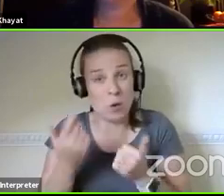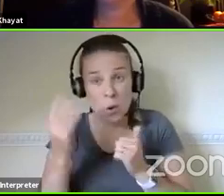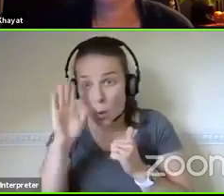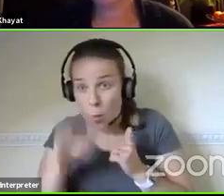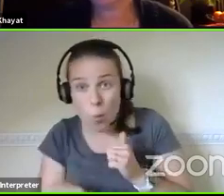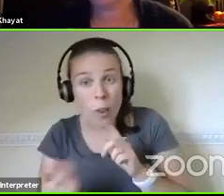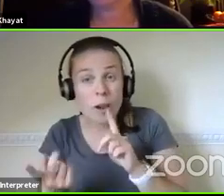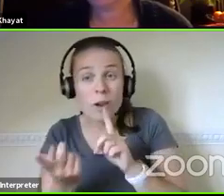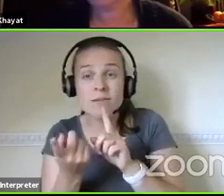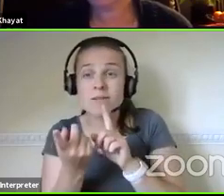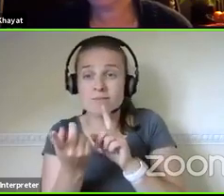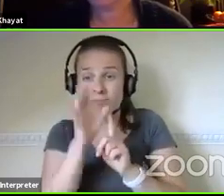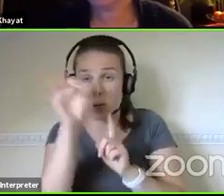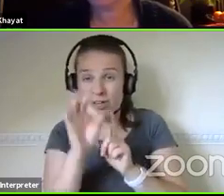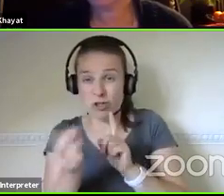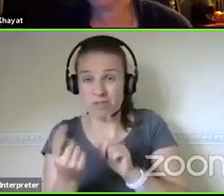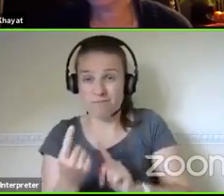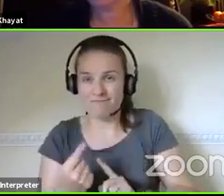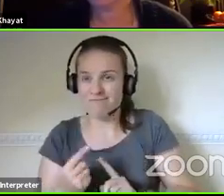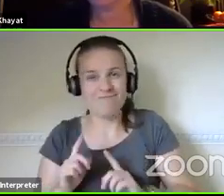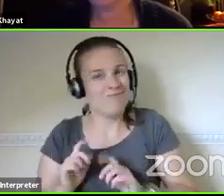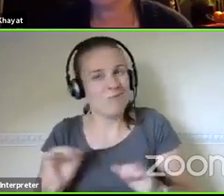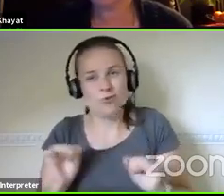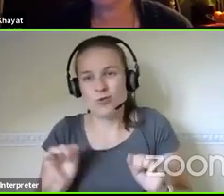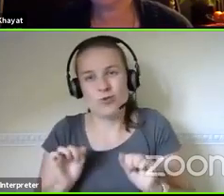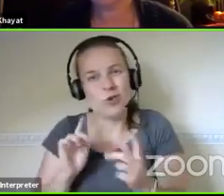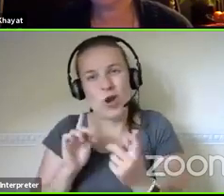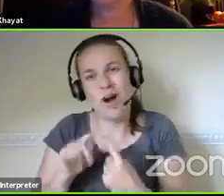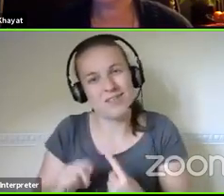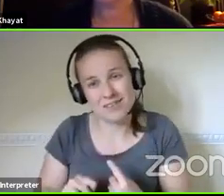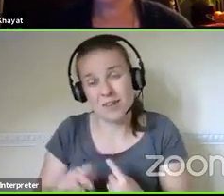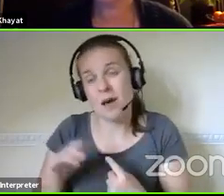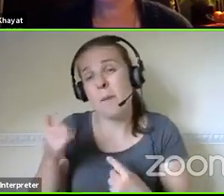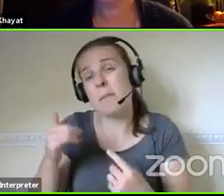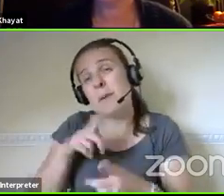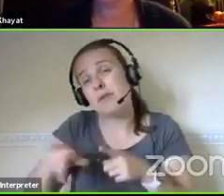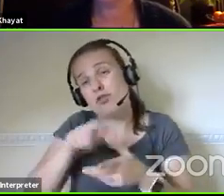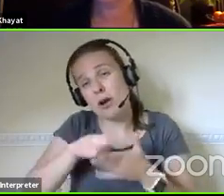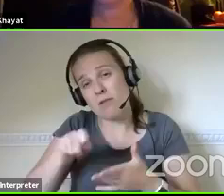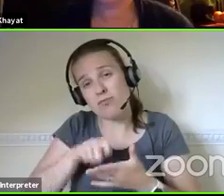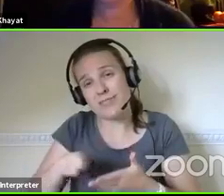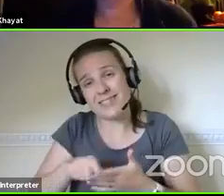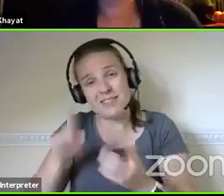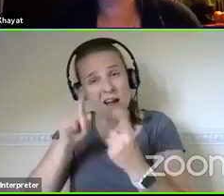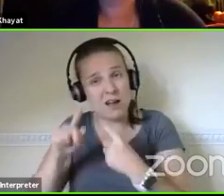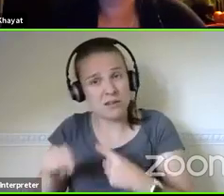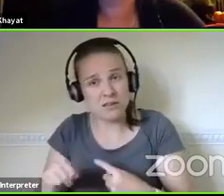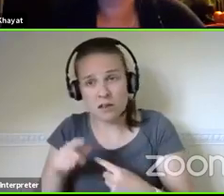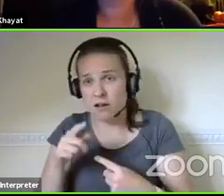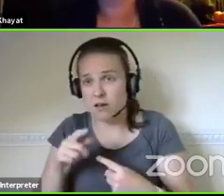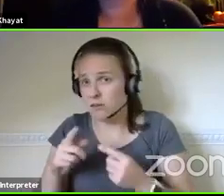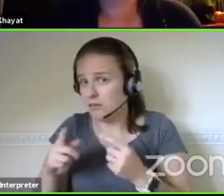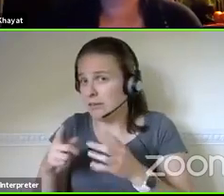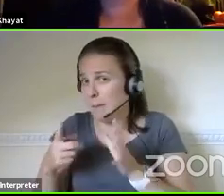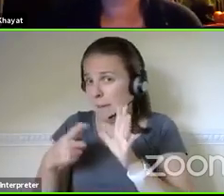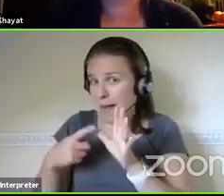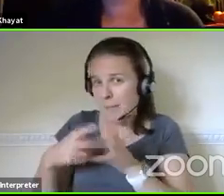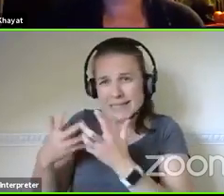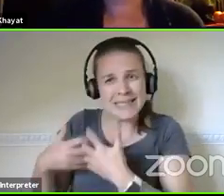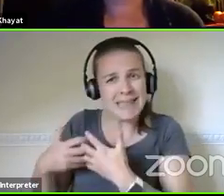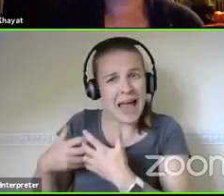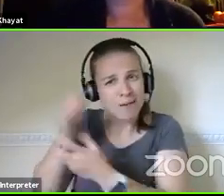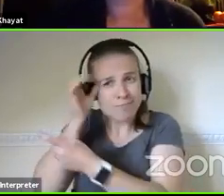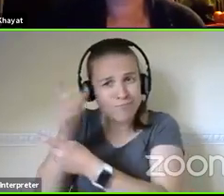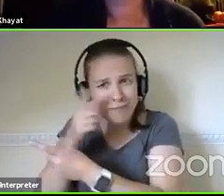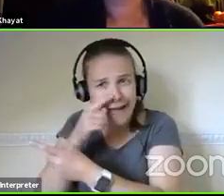what we can try and do is get some written answers and perhaps share those. Iman can tell me whether we can do that or not, but share them with the